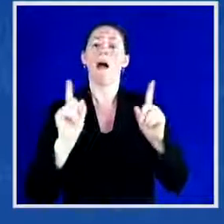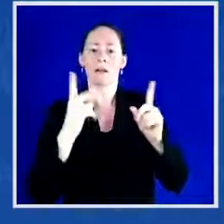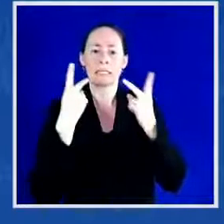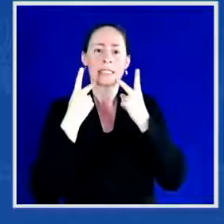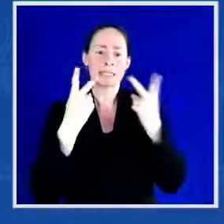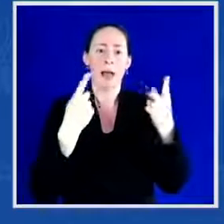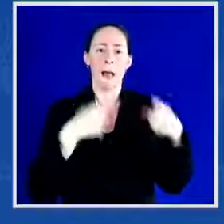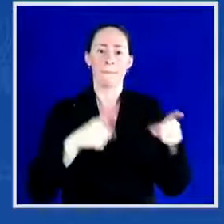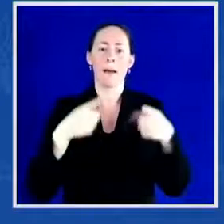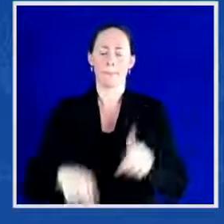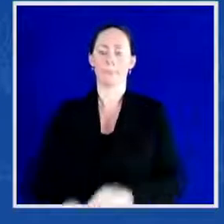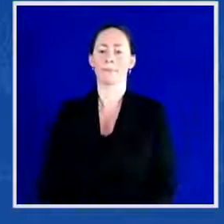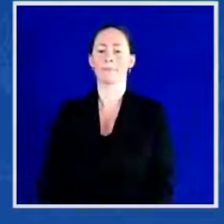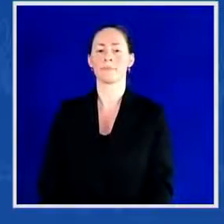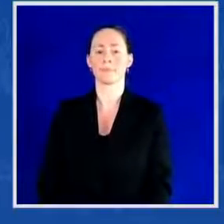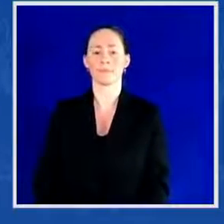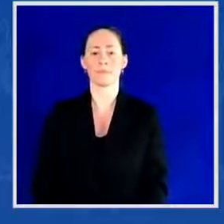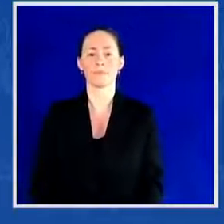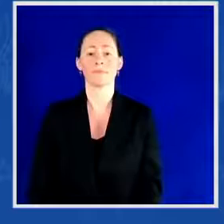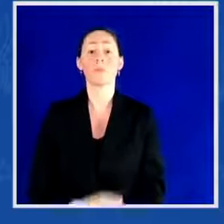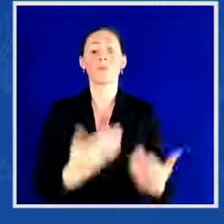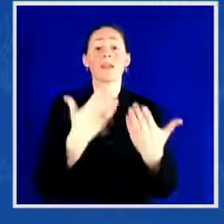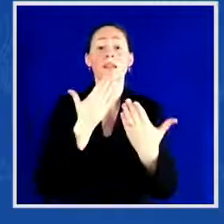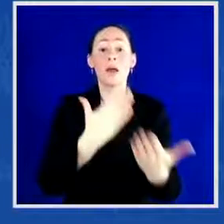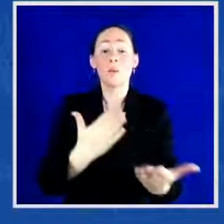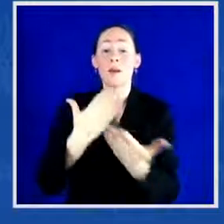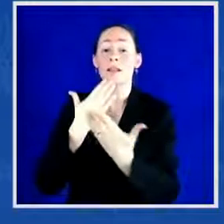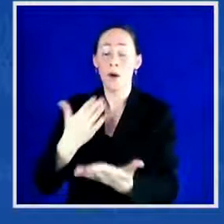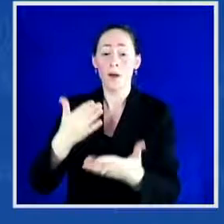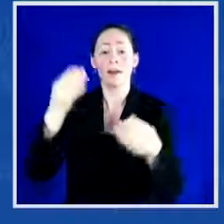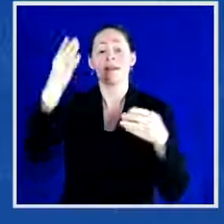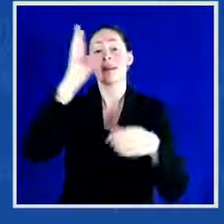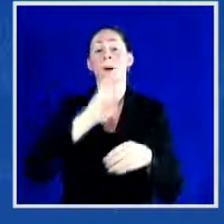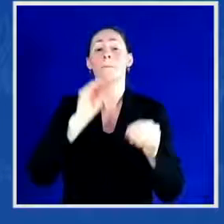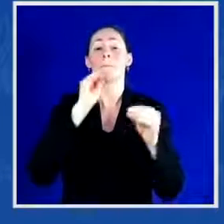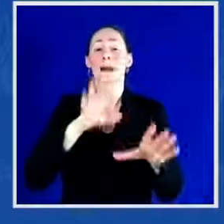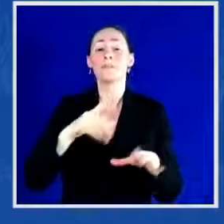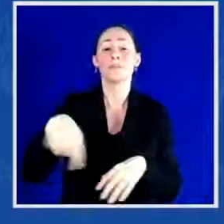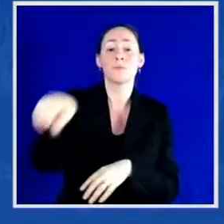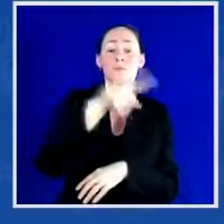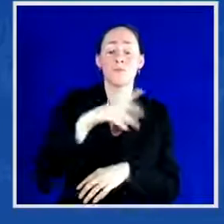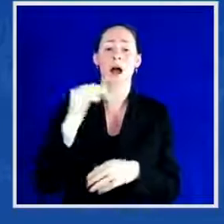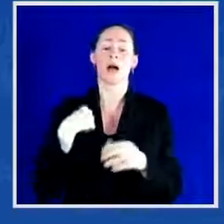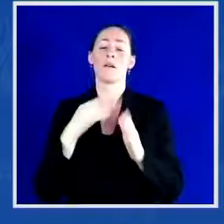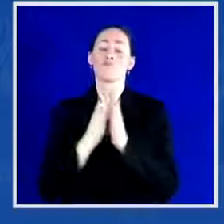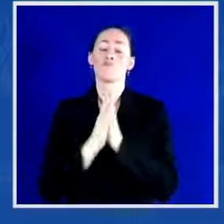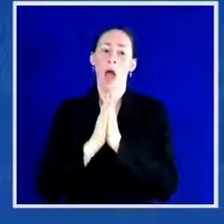to thank you all, and may God bless you all, and pray that this continues. Thank you so much.